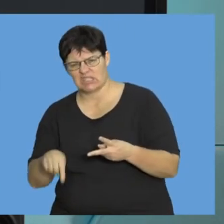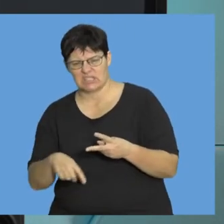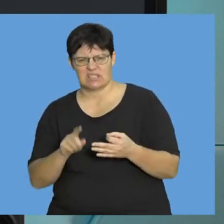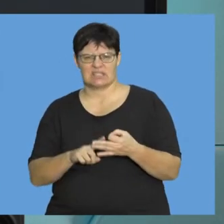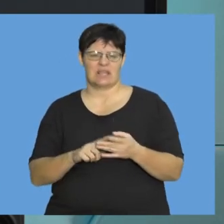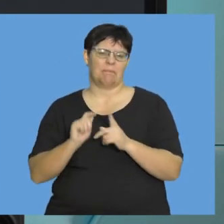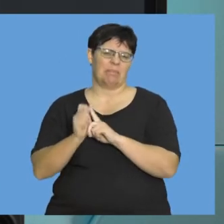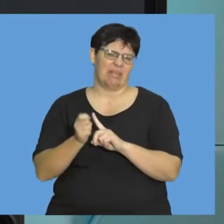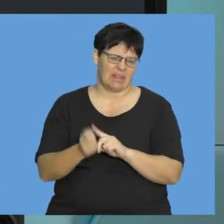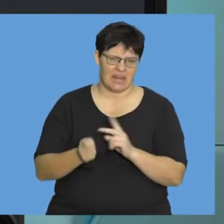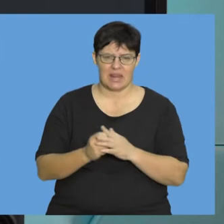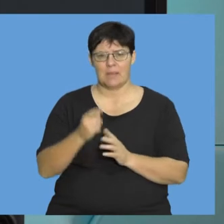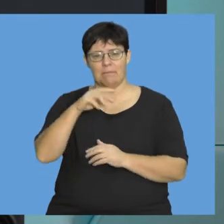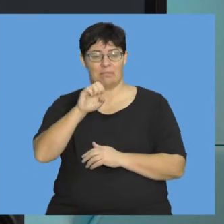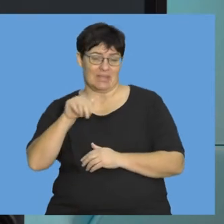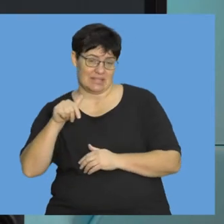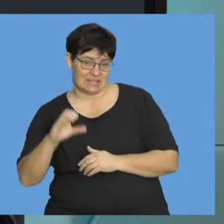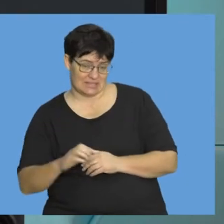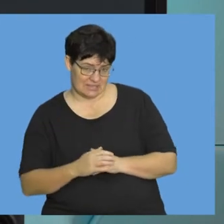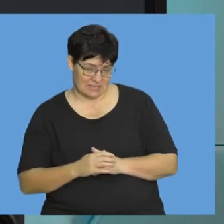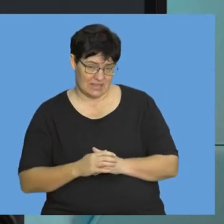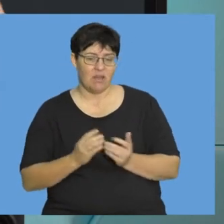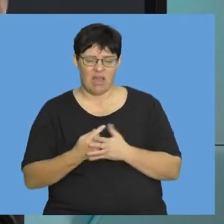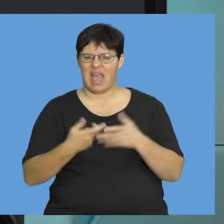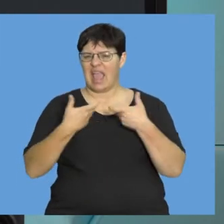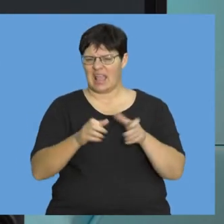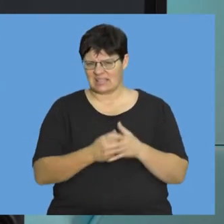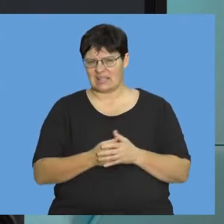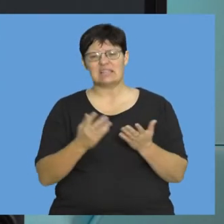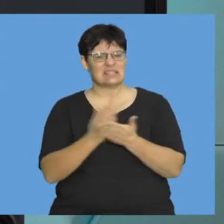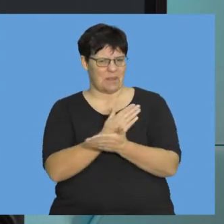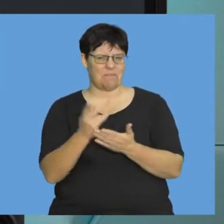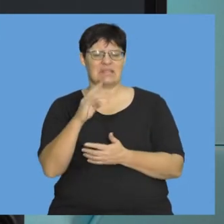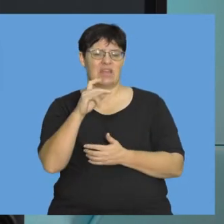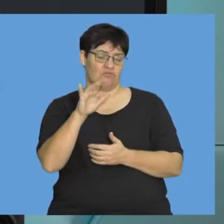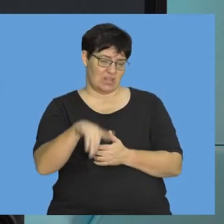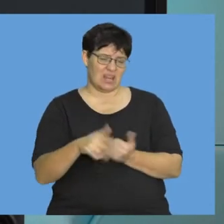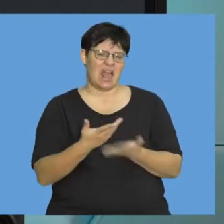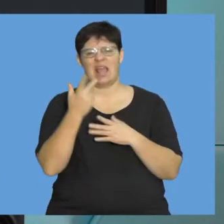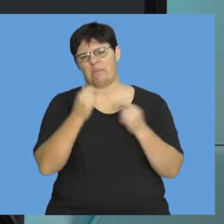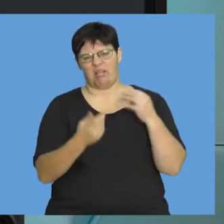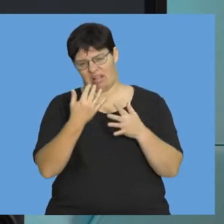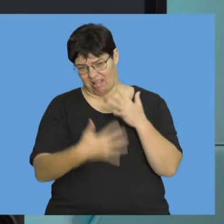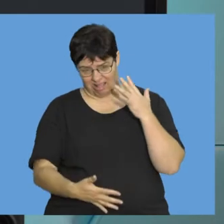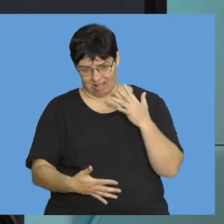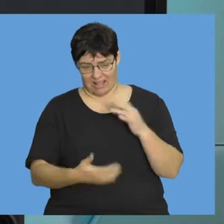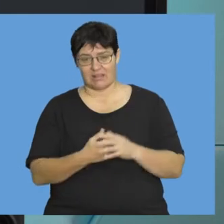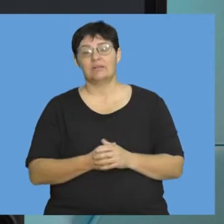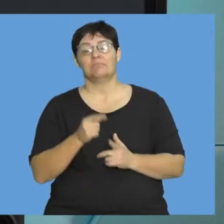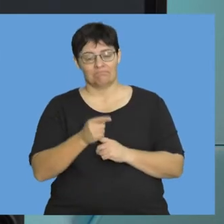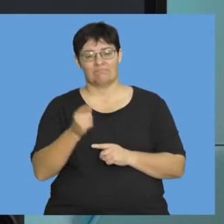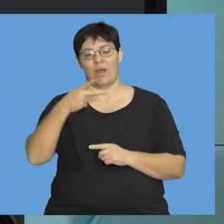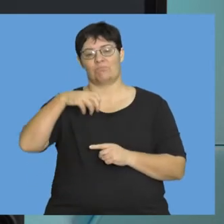your beans and your peas, right? And your eggs and your some of your dairy products like your milk, right? Those are all going to be